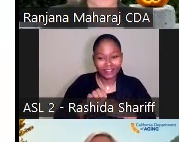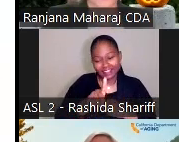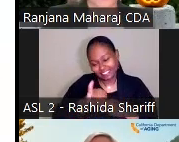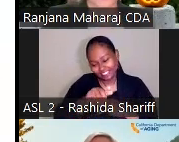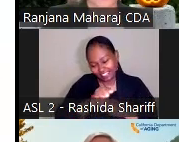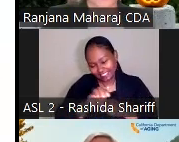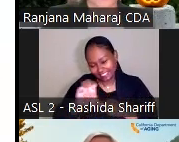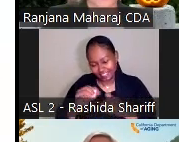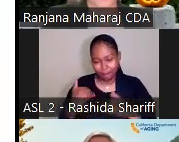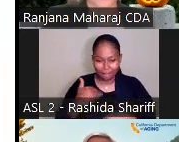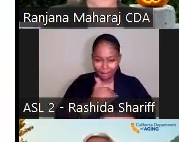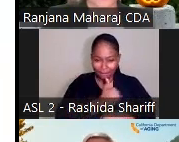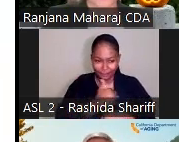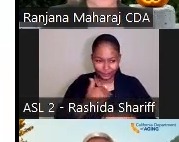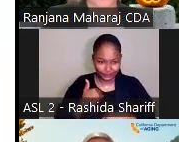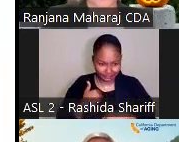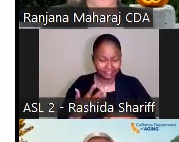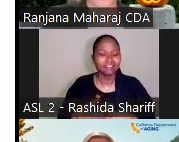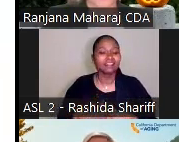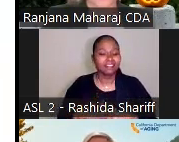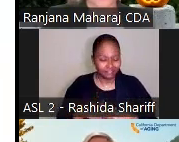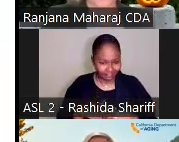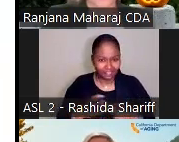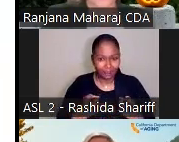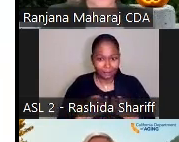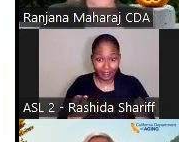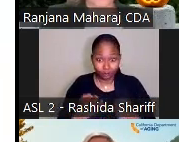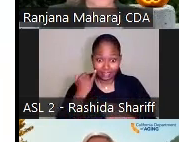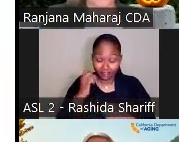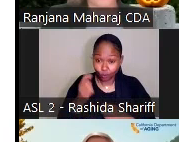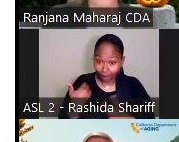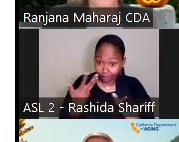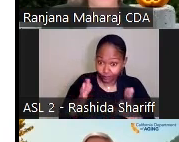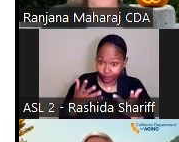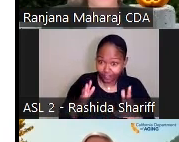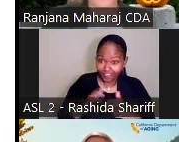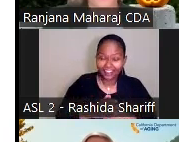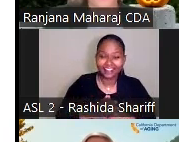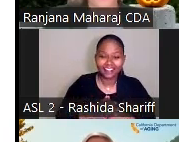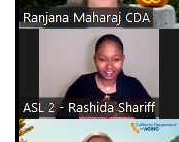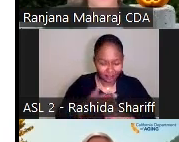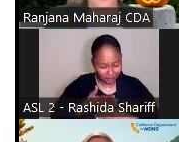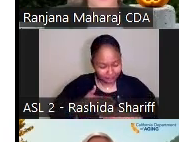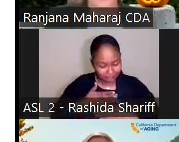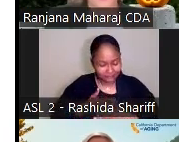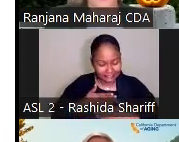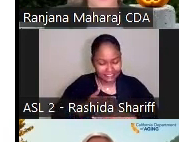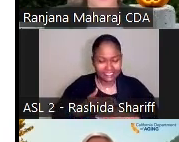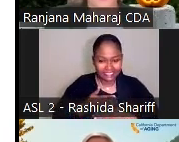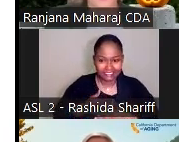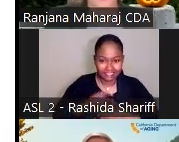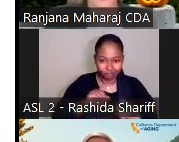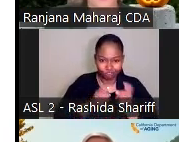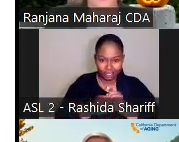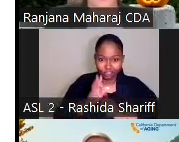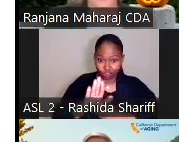EDJCC members, committee members, panelists, if you haven't done so already, please rename yourself. Right now,